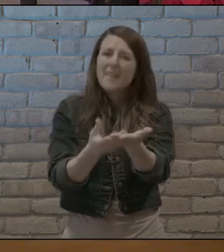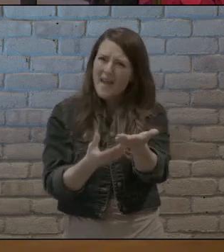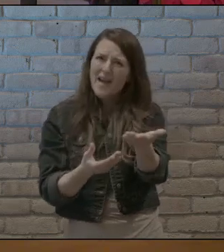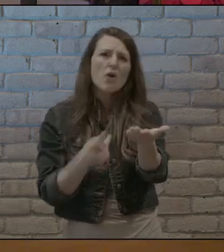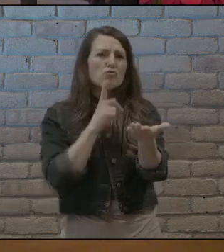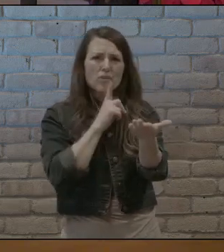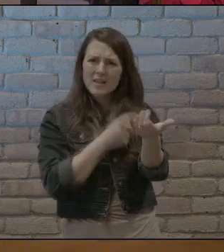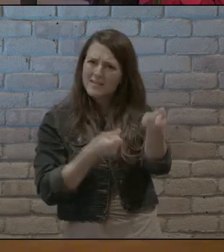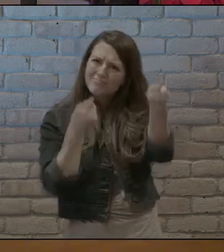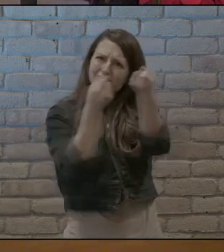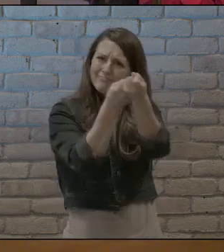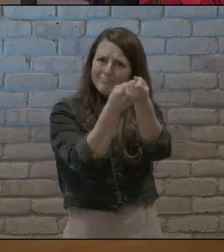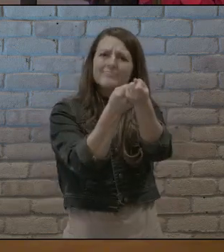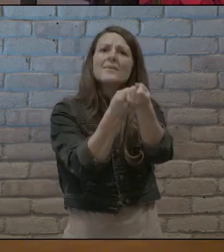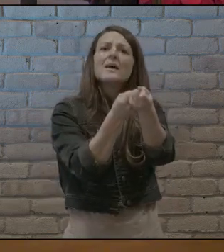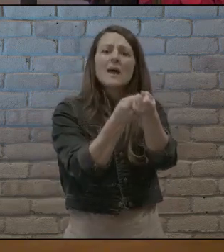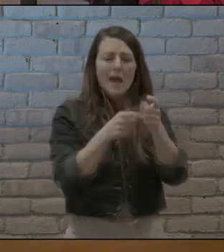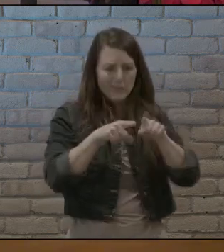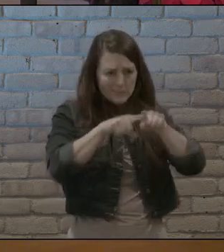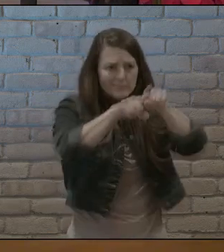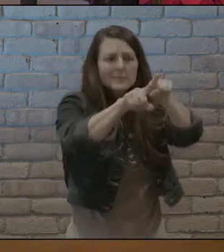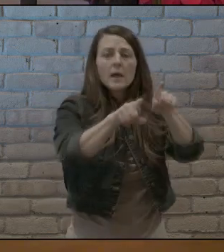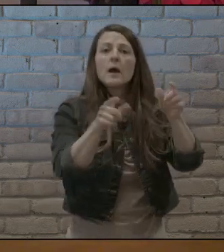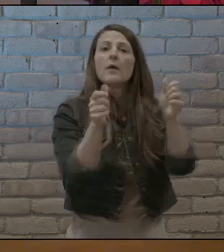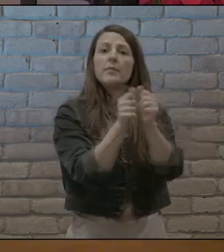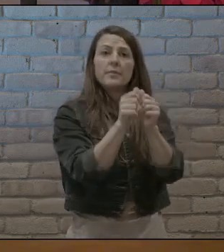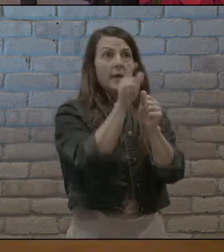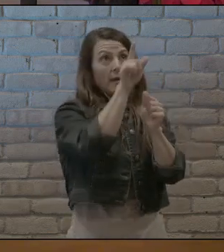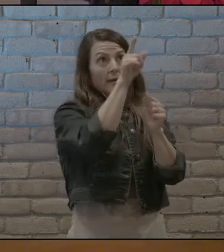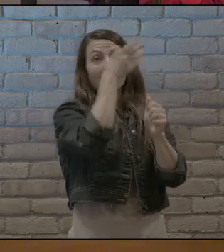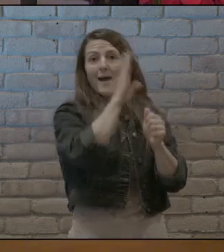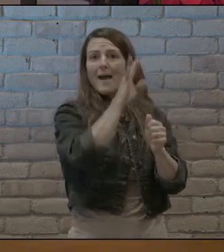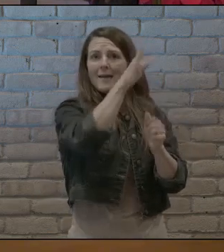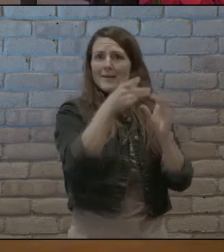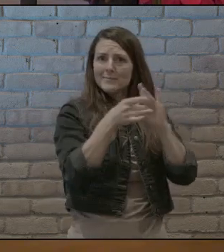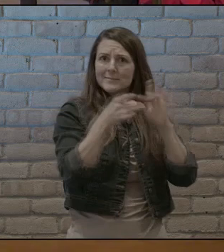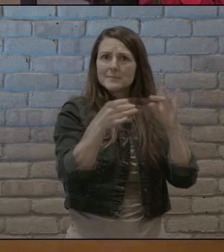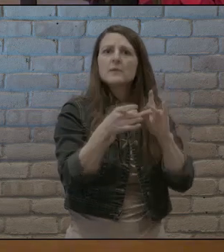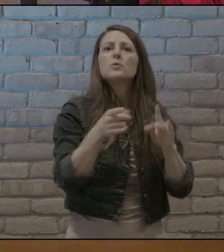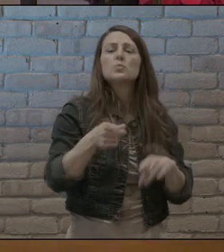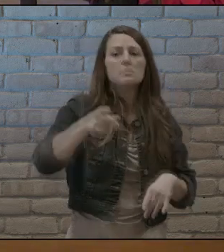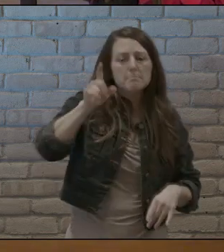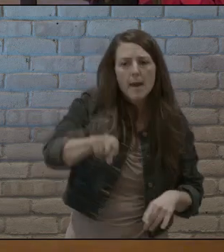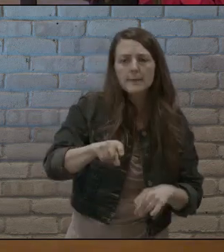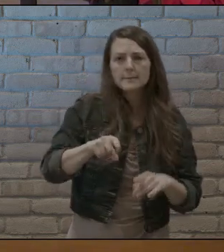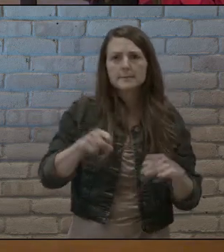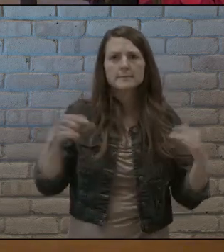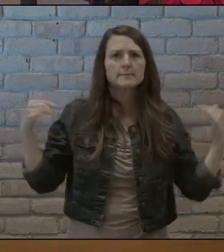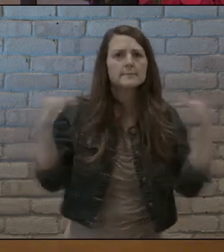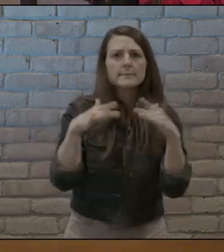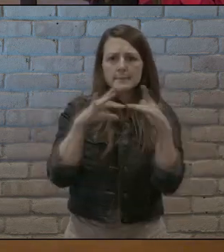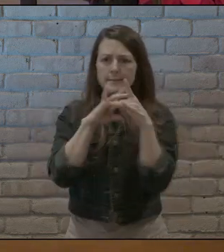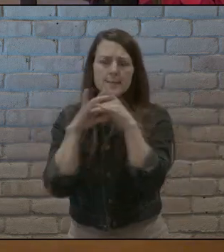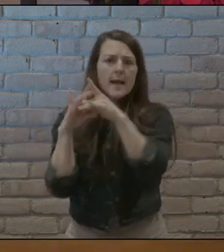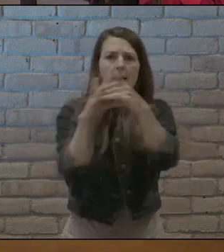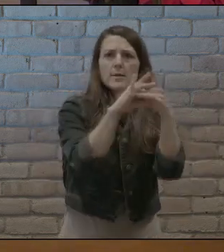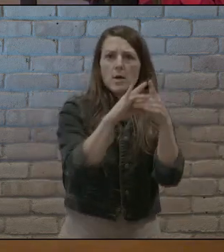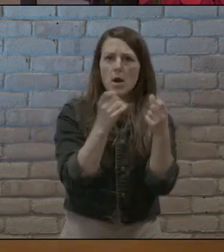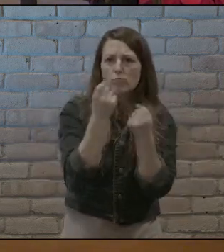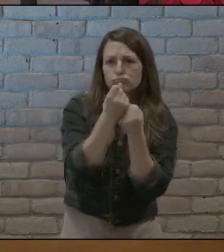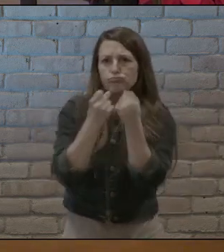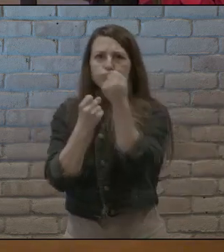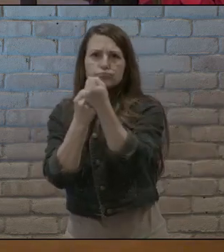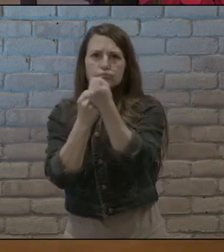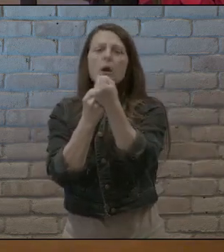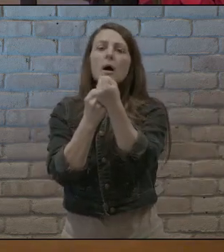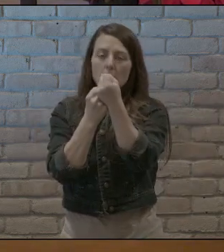scriptures teach to us about the importance of gathering together in community. Because when we gather in community with